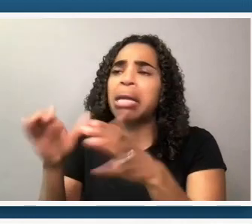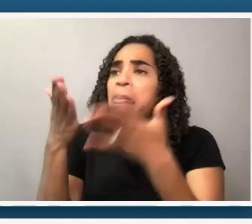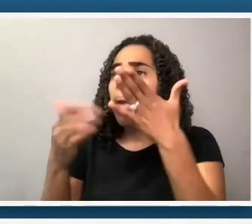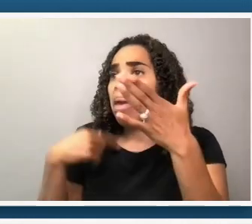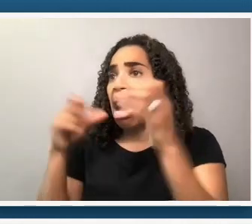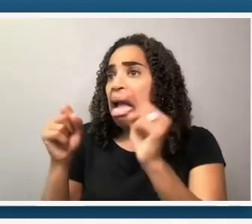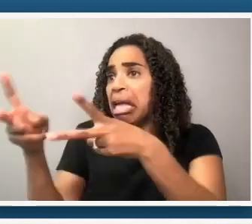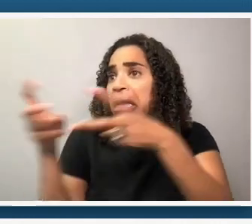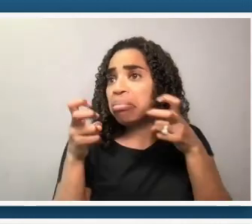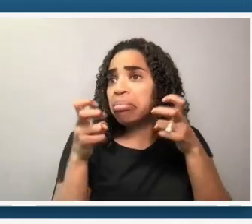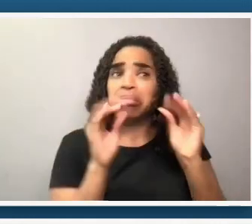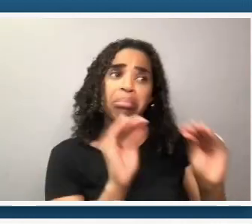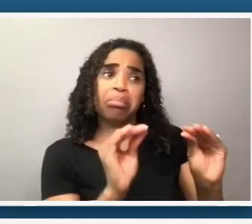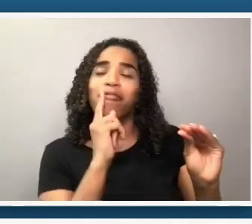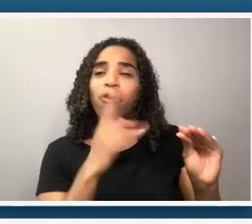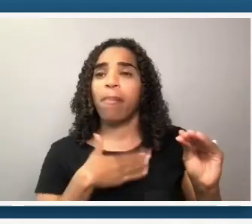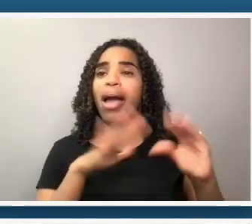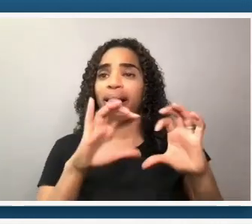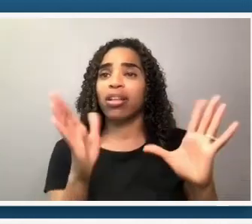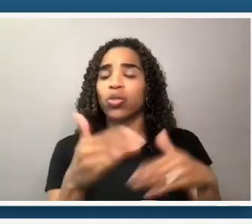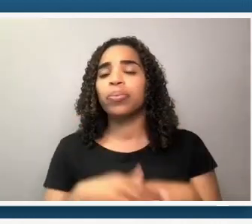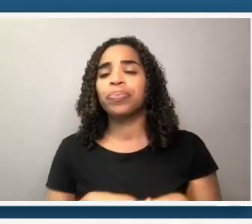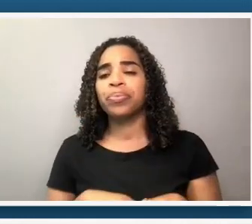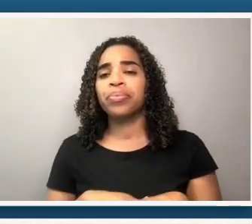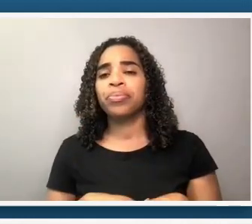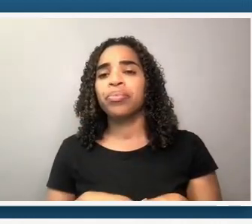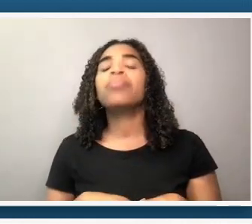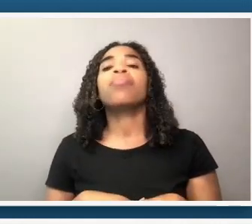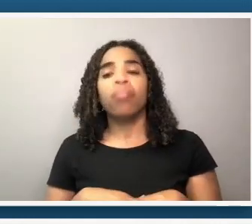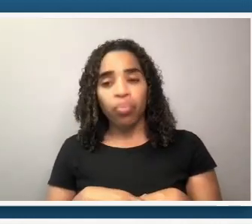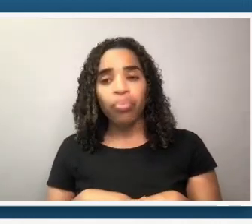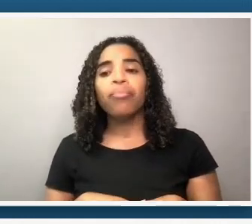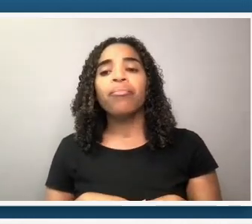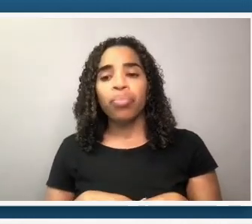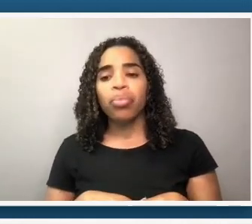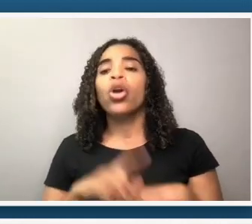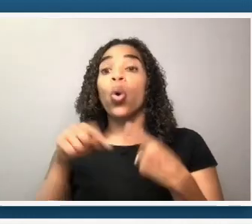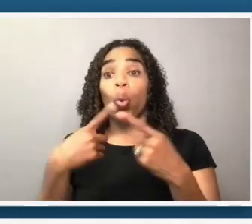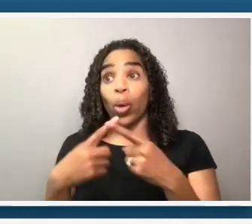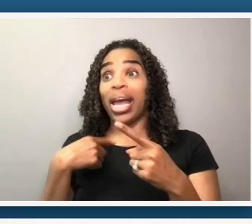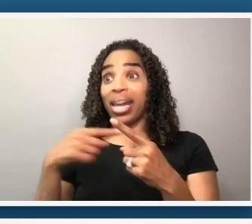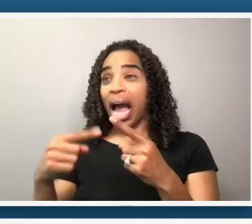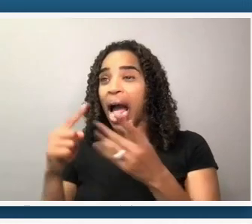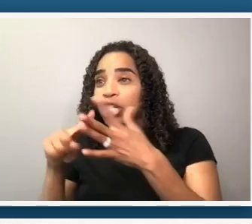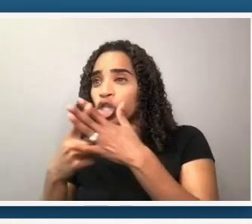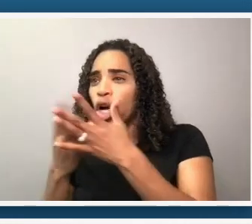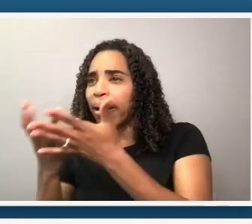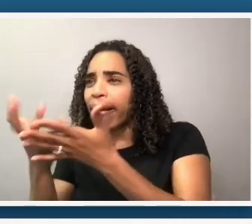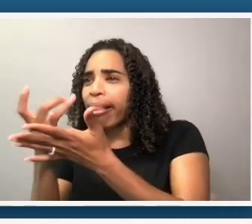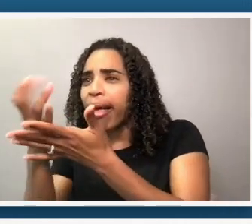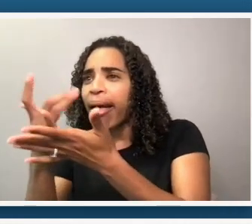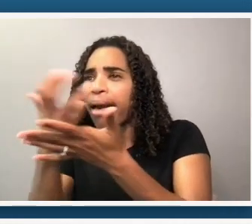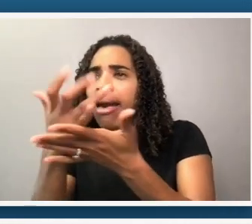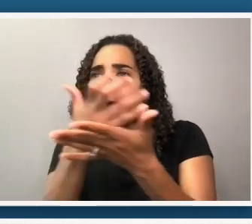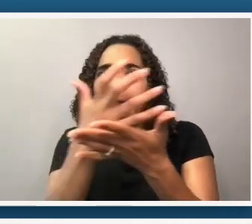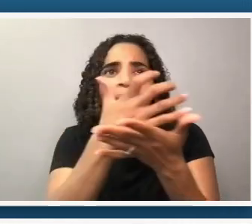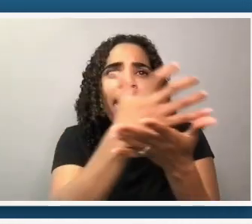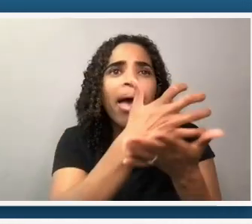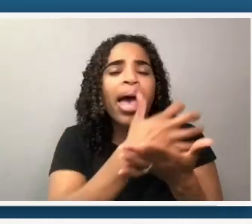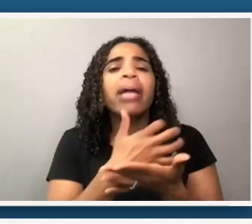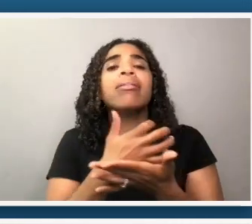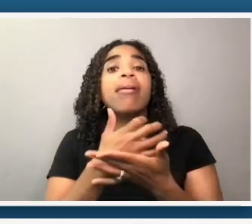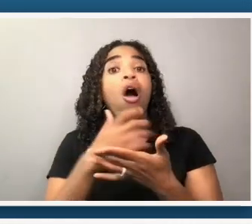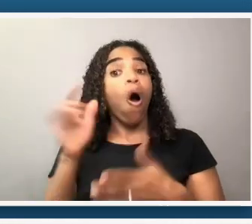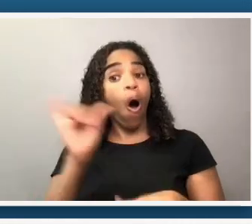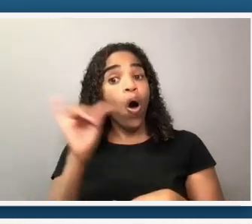into my classroom. And once I do that and I start collecting a lot of things, I then also